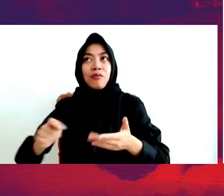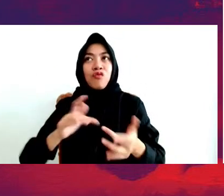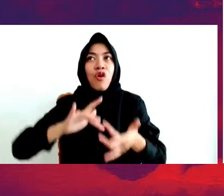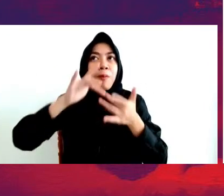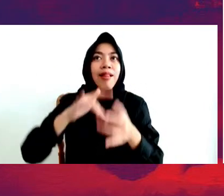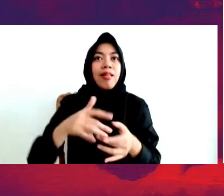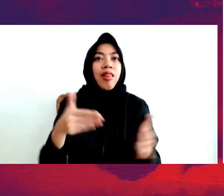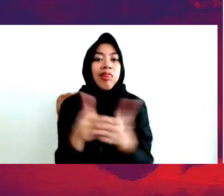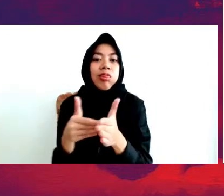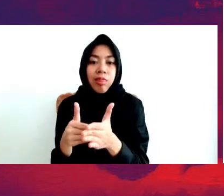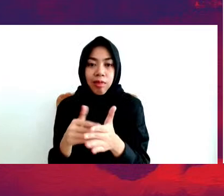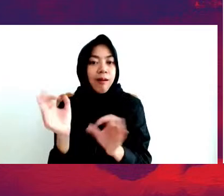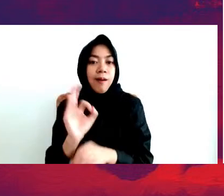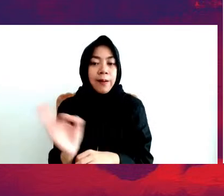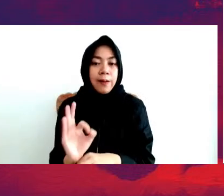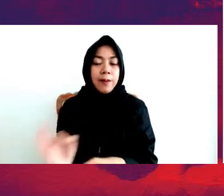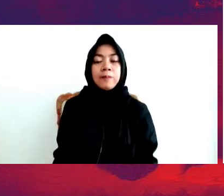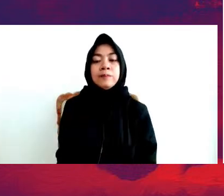slide, please.